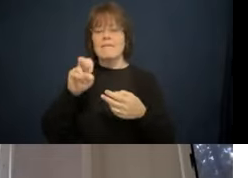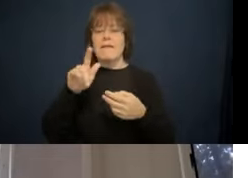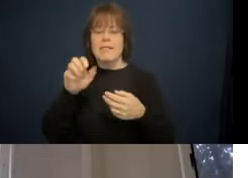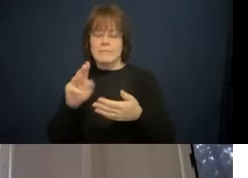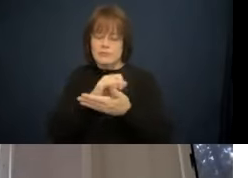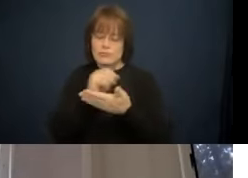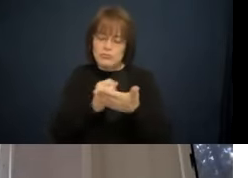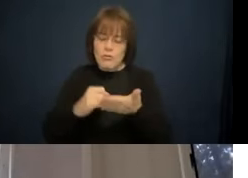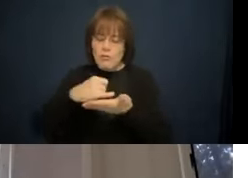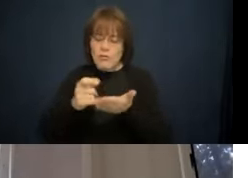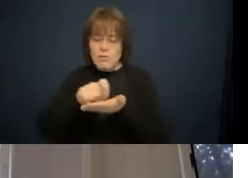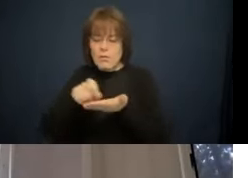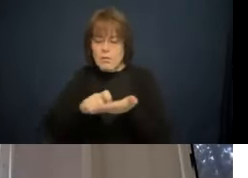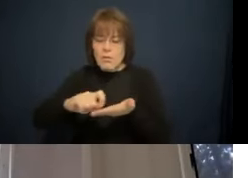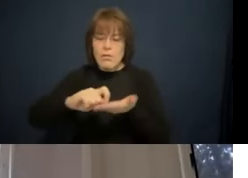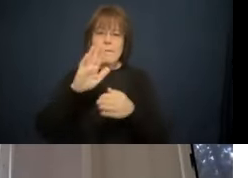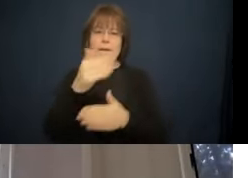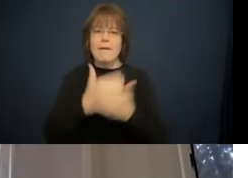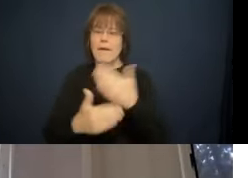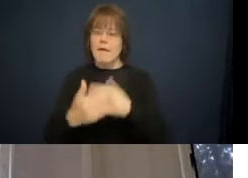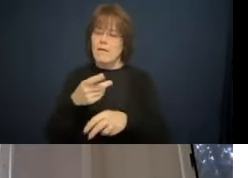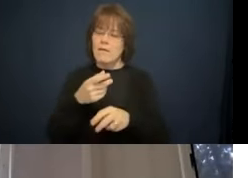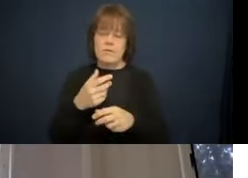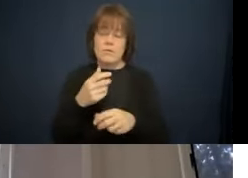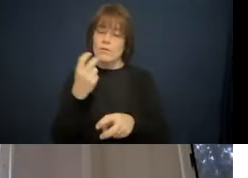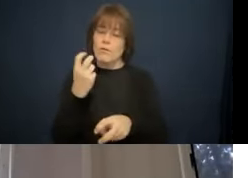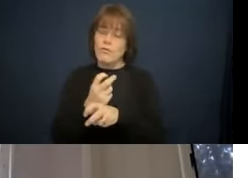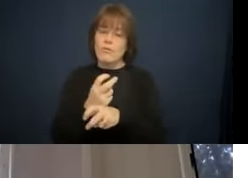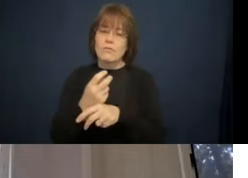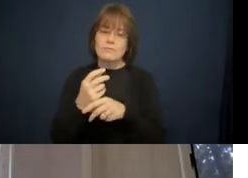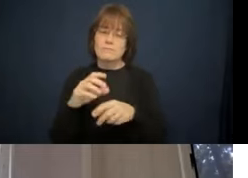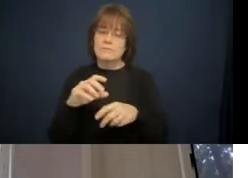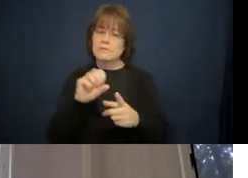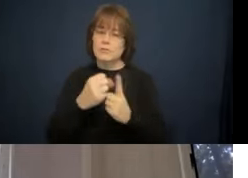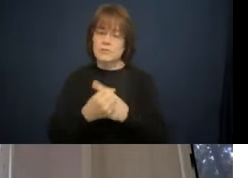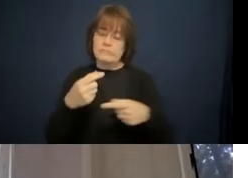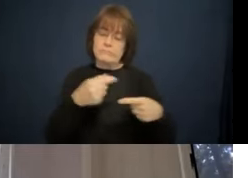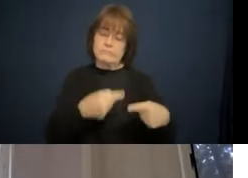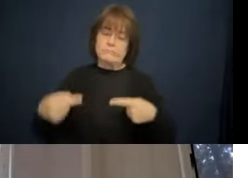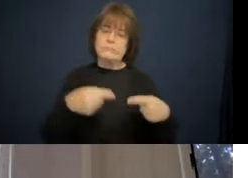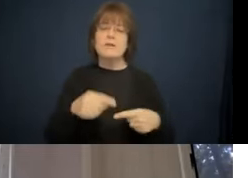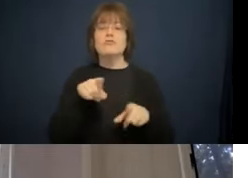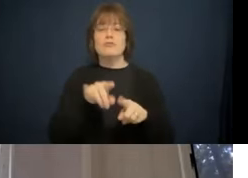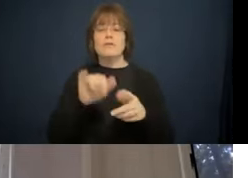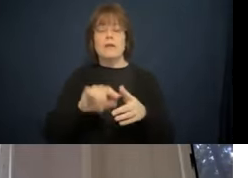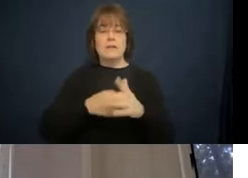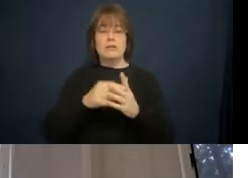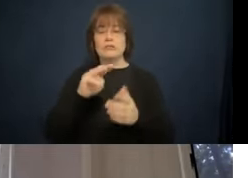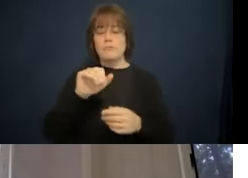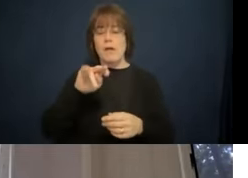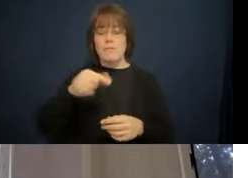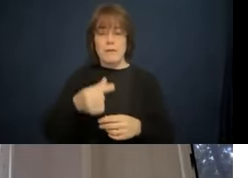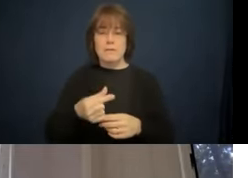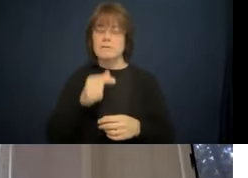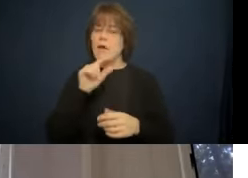hand under very trying conditions. In that initial mapping alone, not including